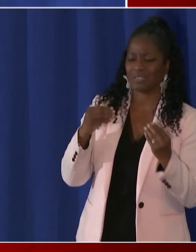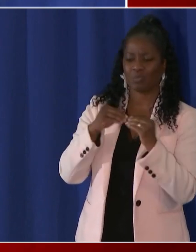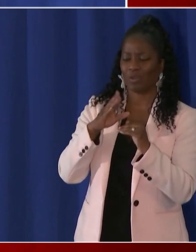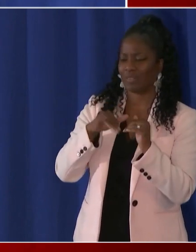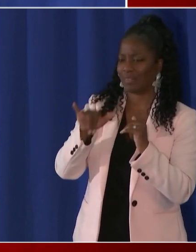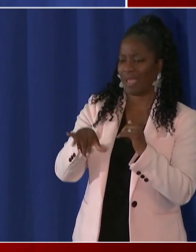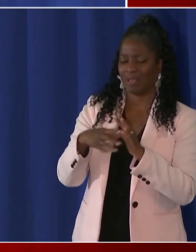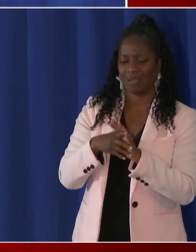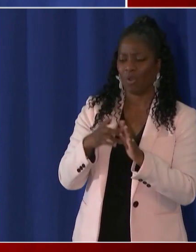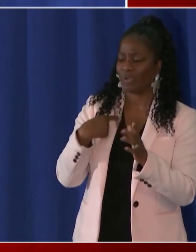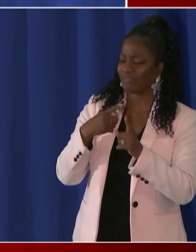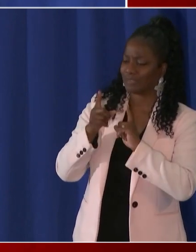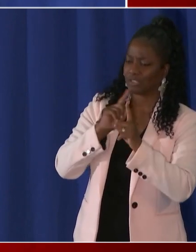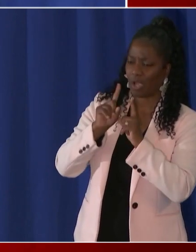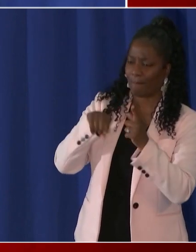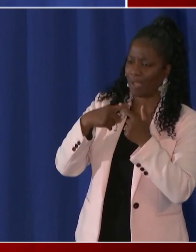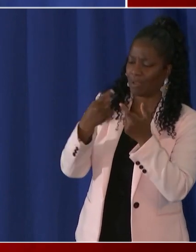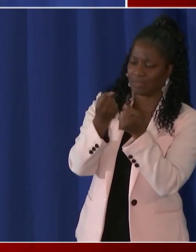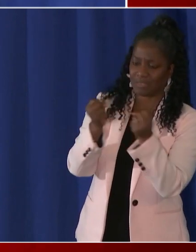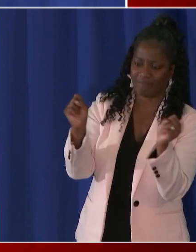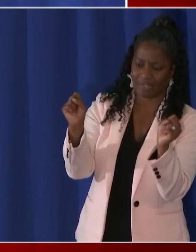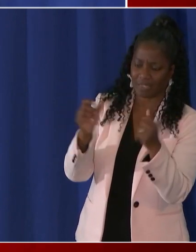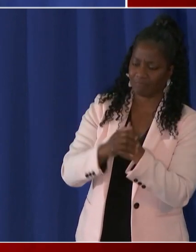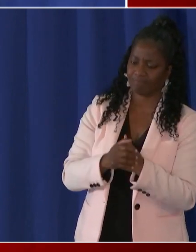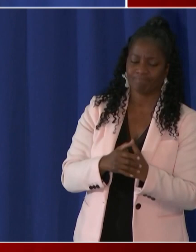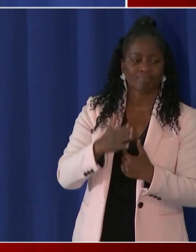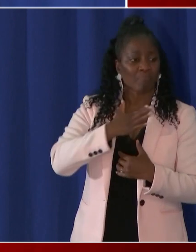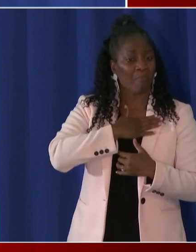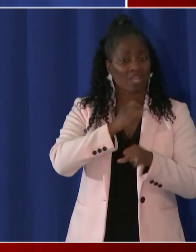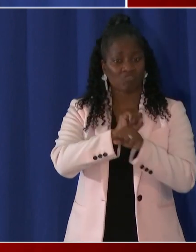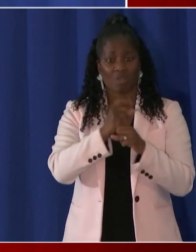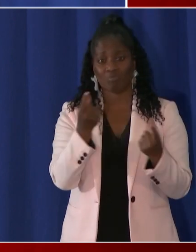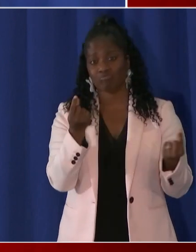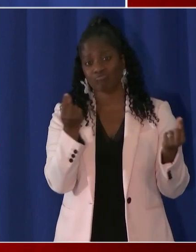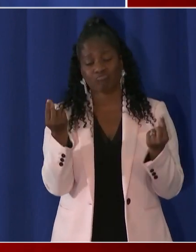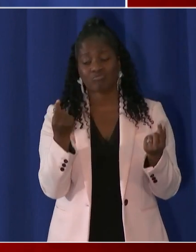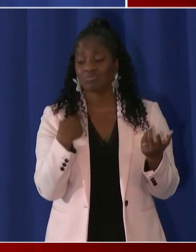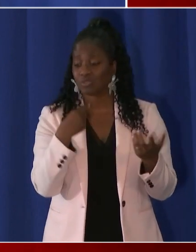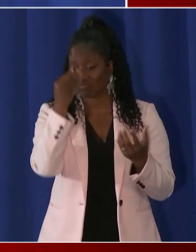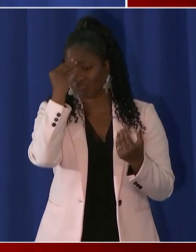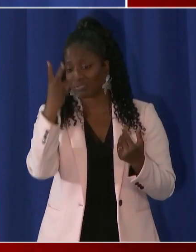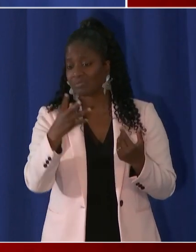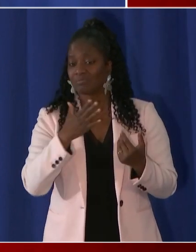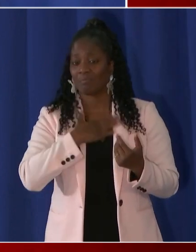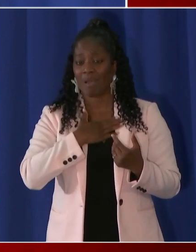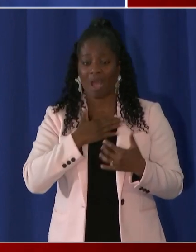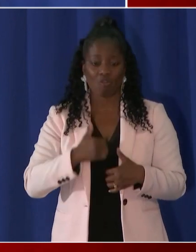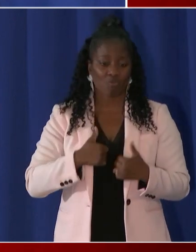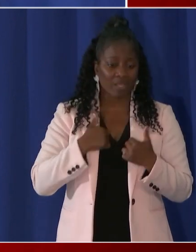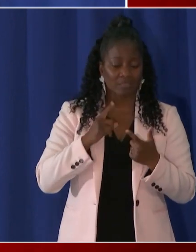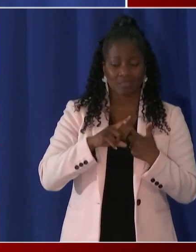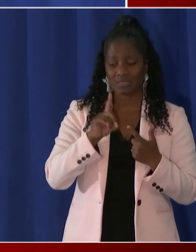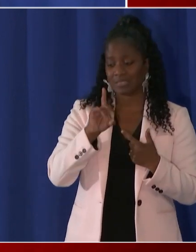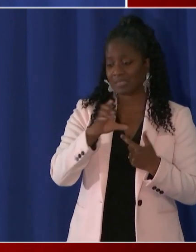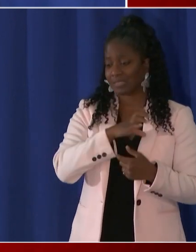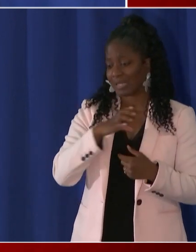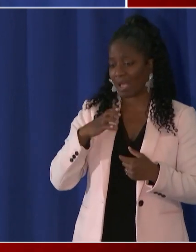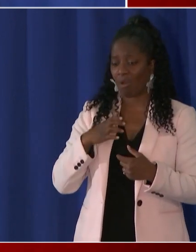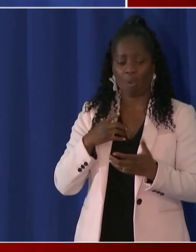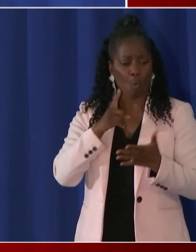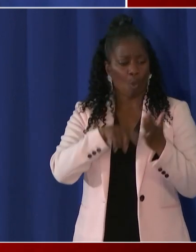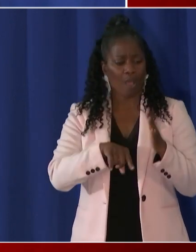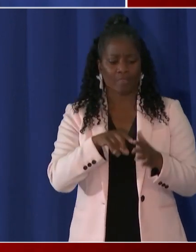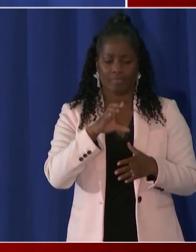than that. We've just been talking about safety, and my job is to tell DC residents and the DC council what the police chief